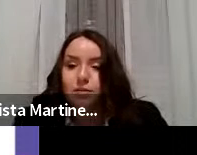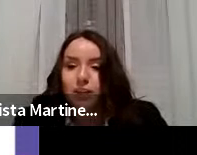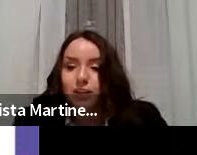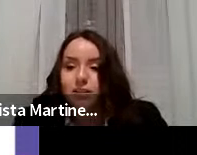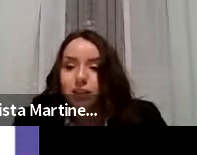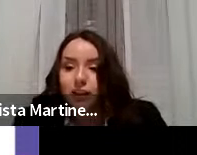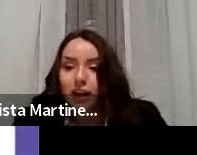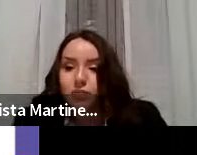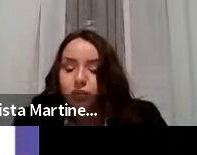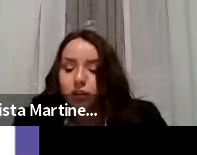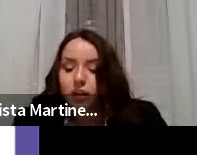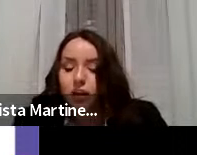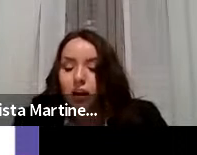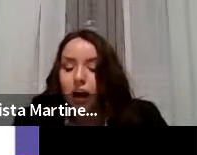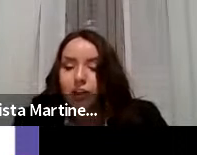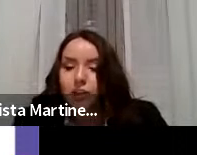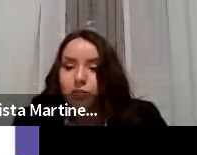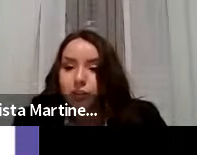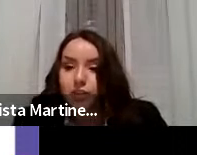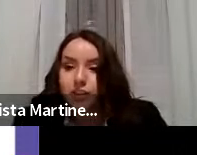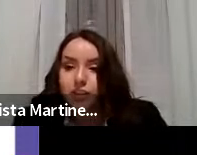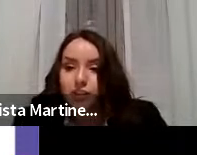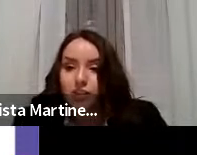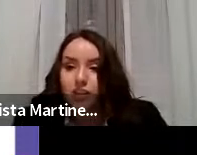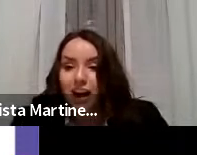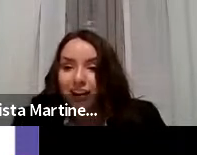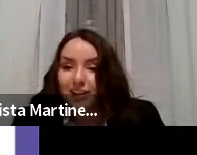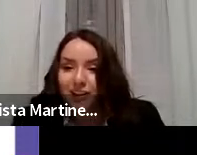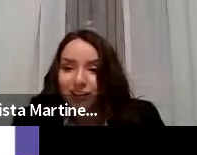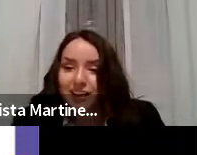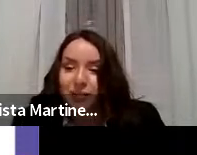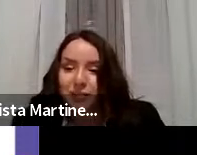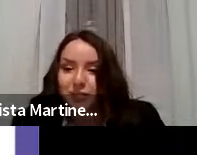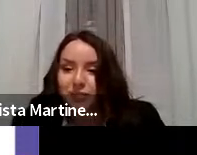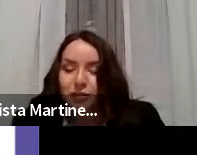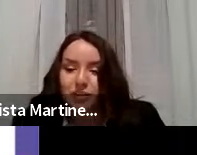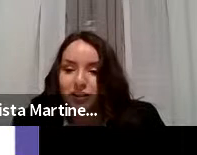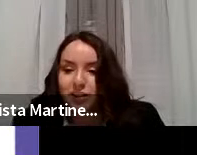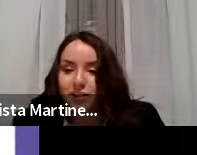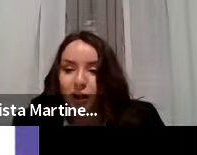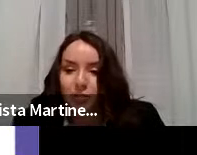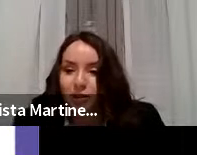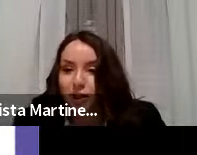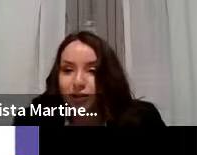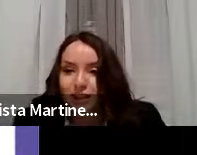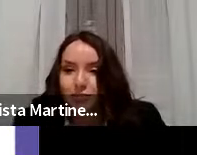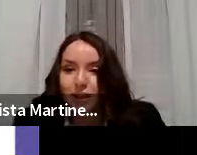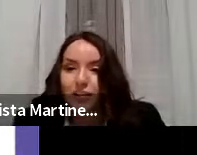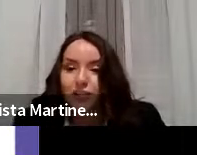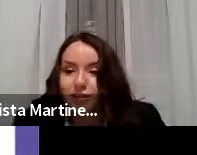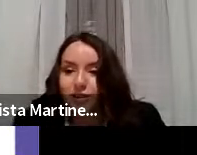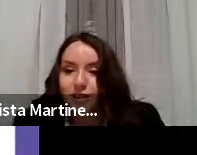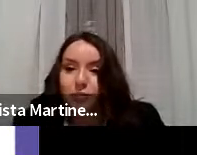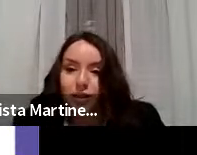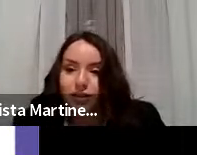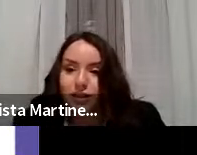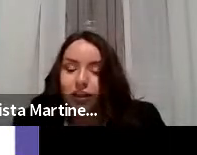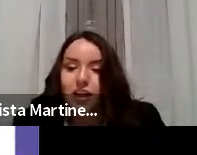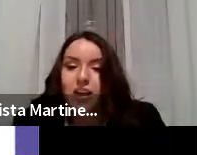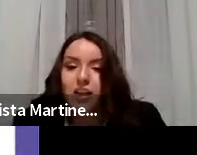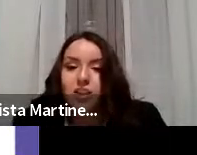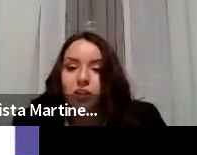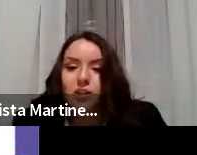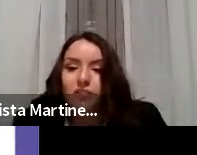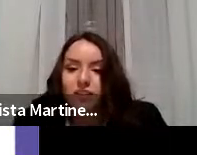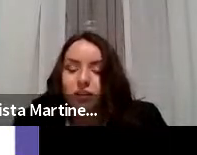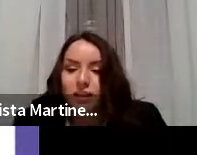For example, if they need to see a counselor, I know for seniors, I had a hard time doing stuff and not being able to contact my advisor in